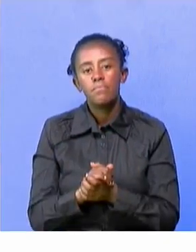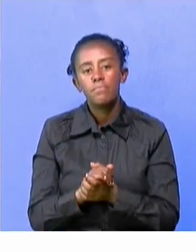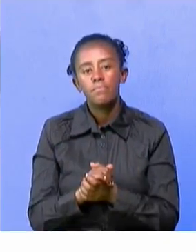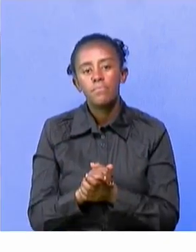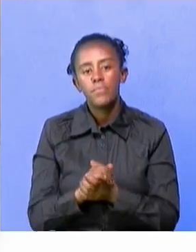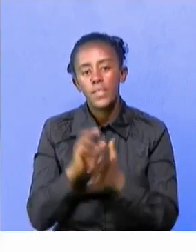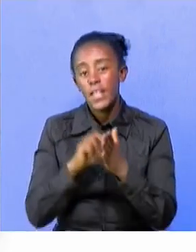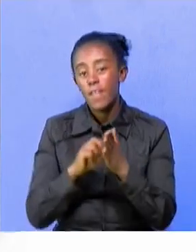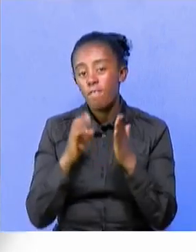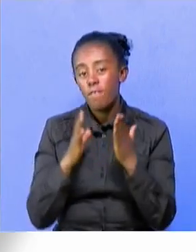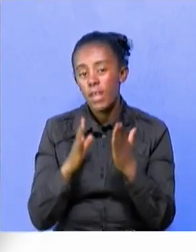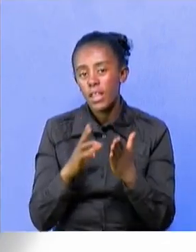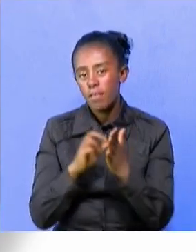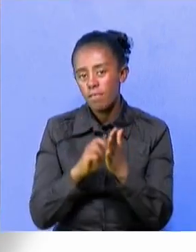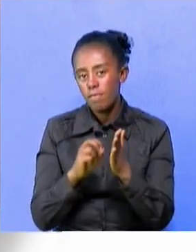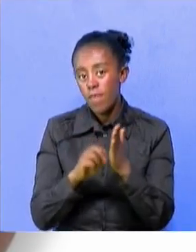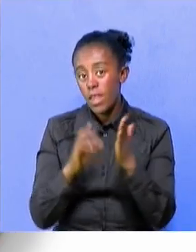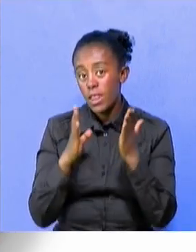effective